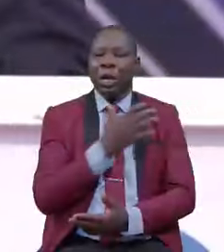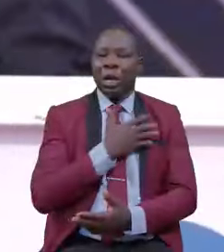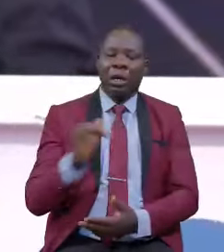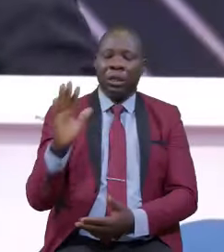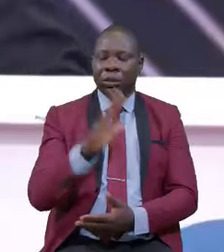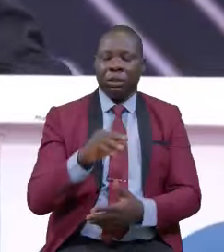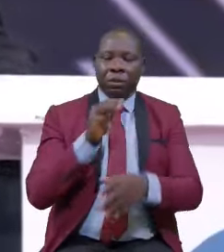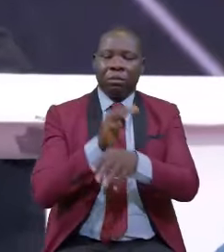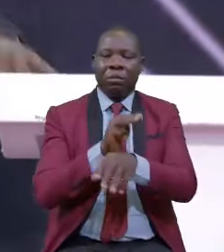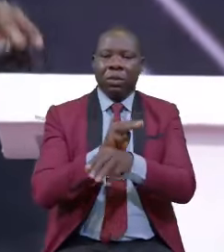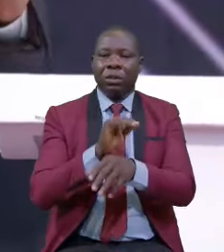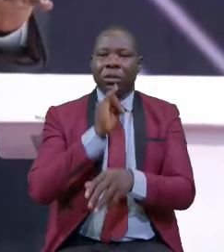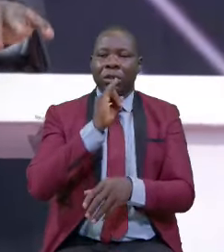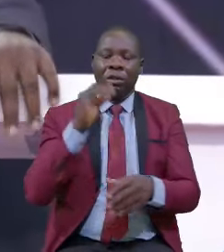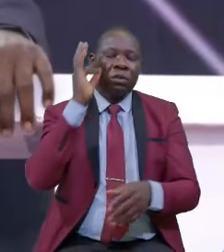is fruitful.